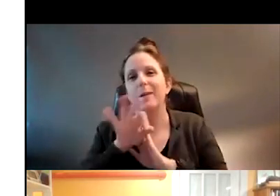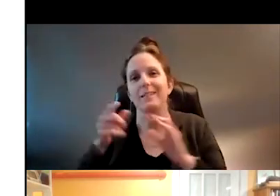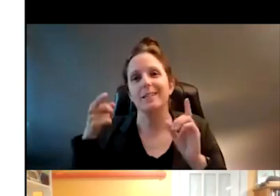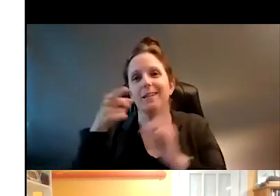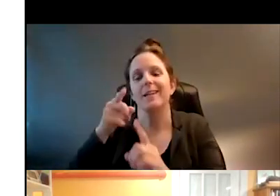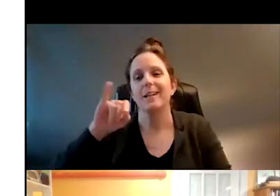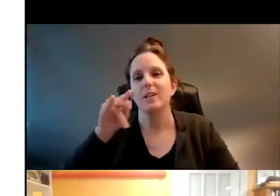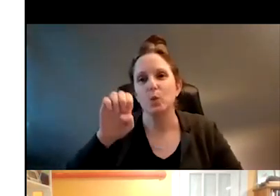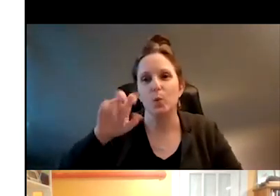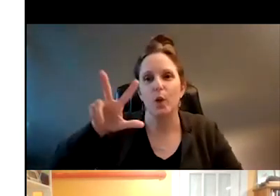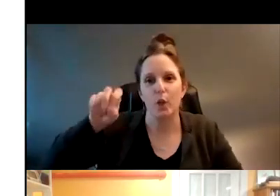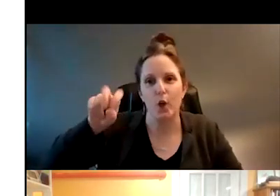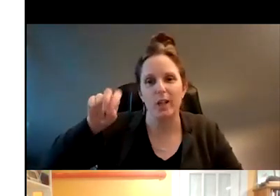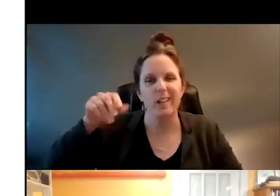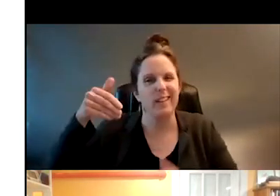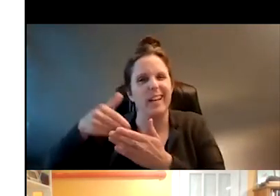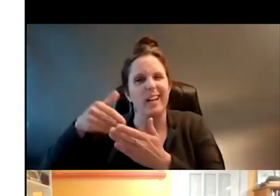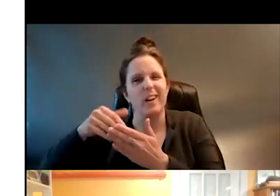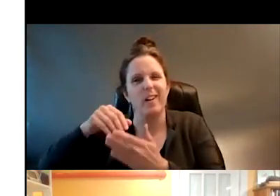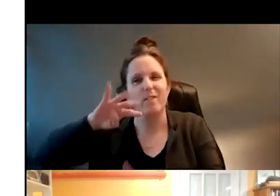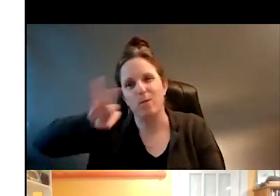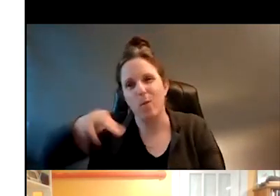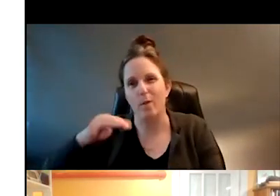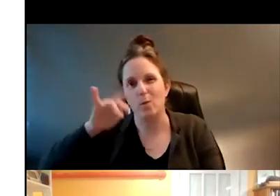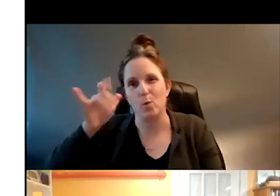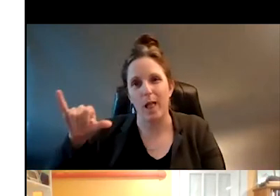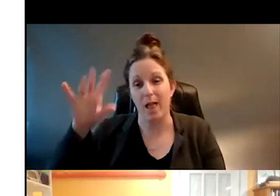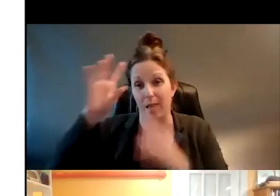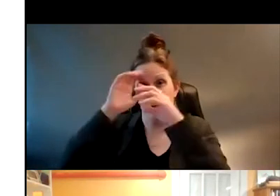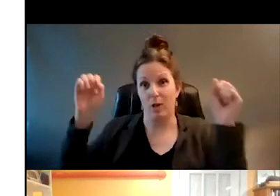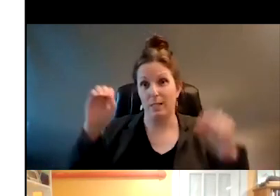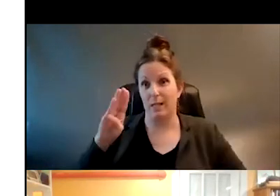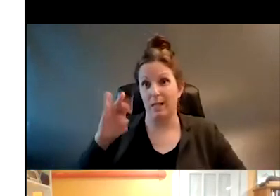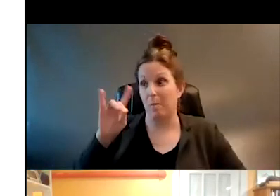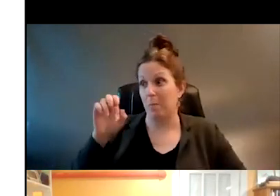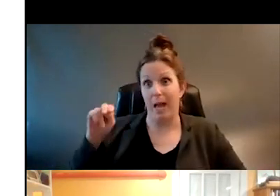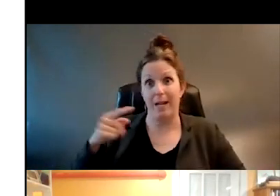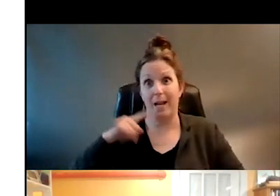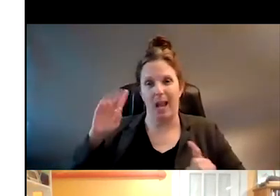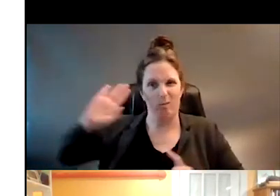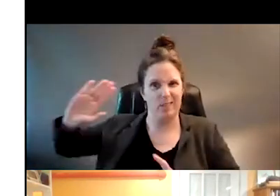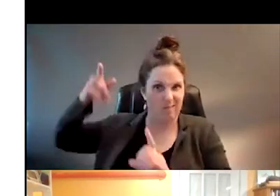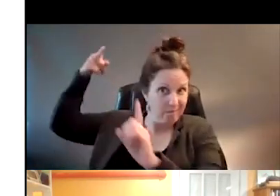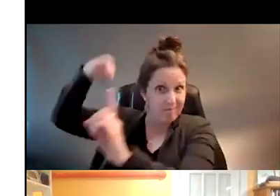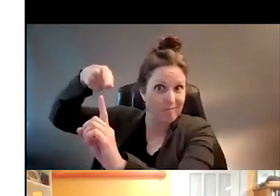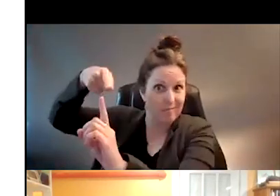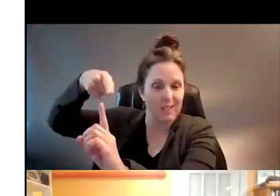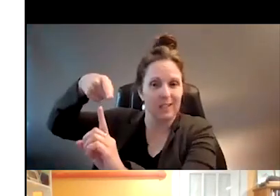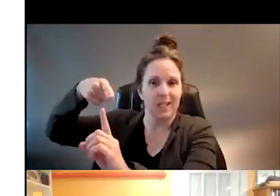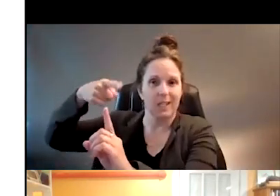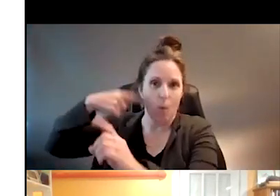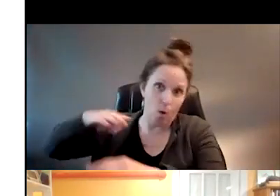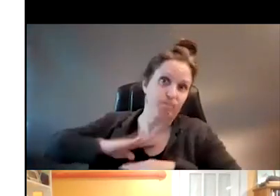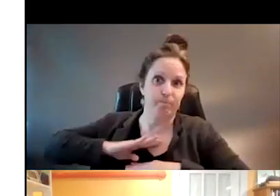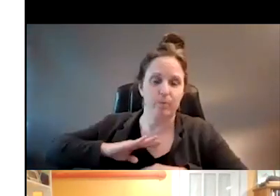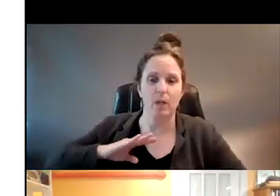that President Biden had announced, by which we really wanted to. We also want to give people